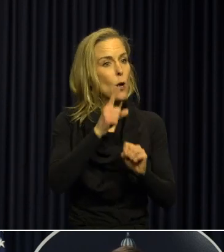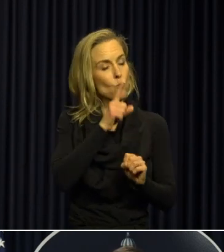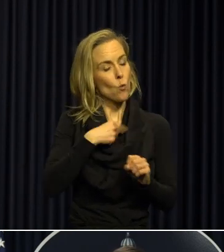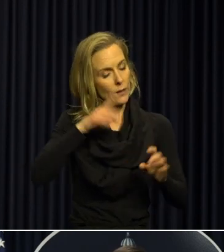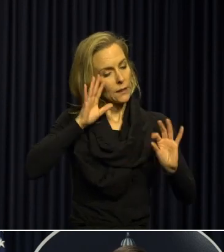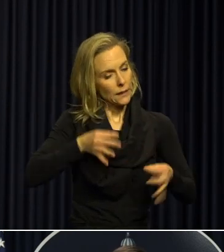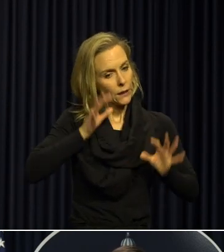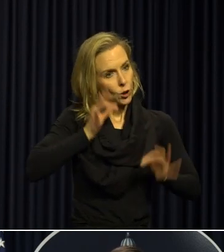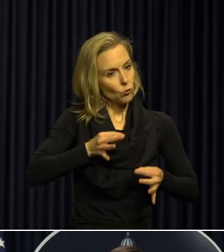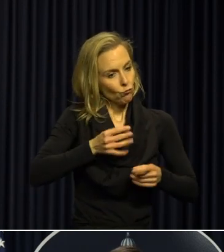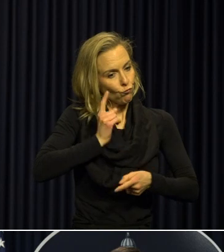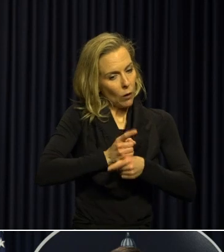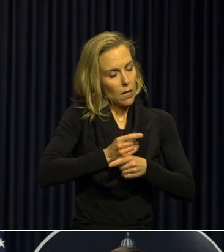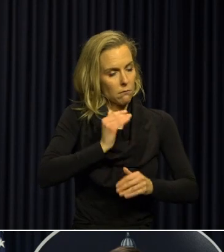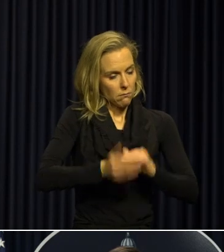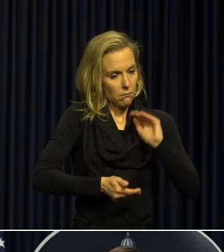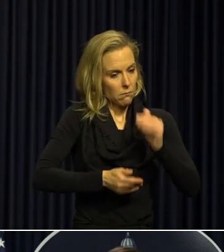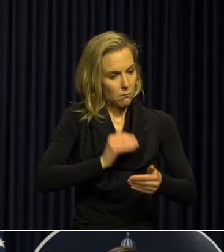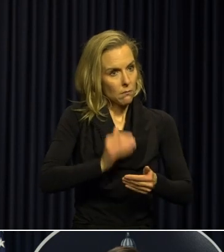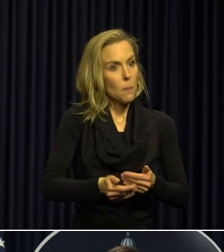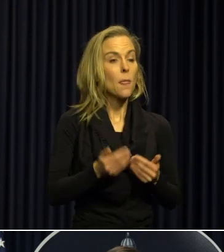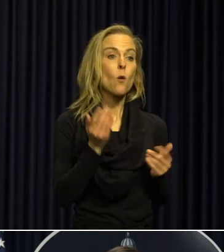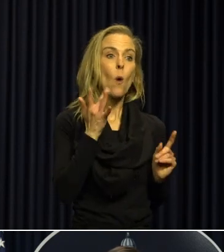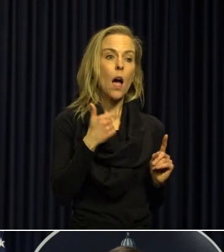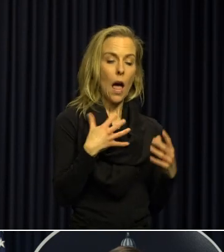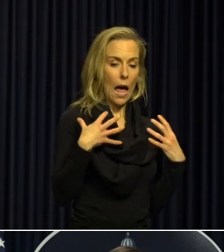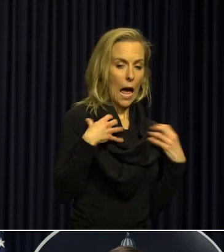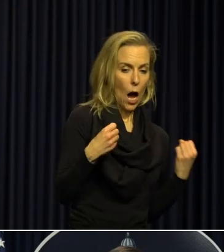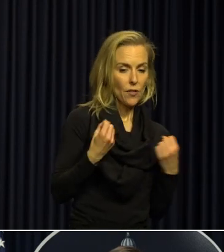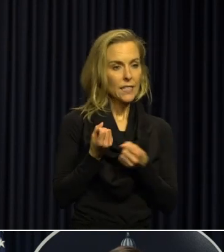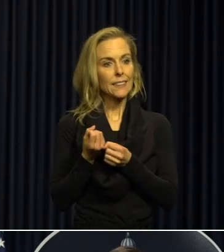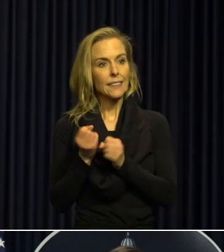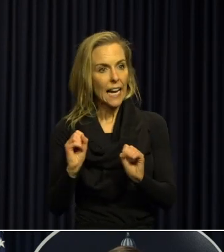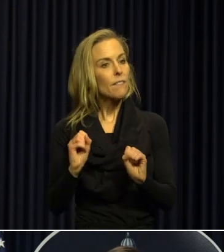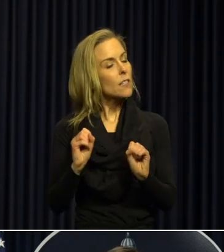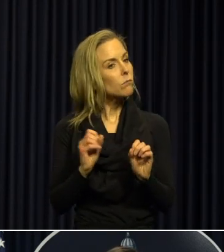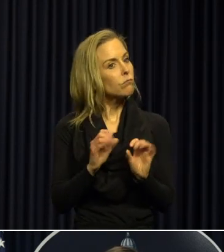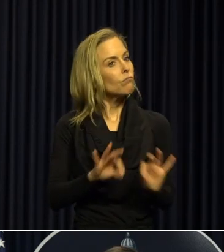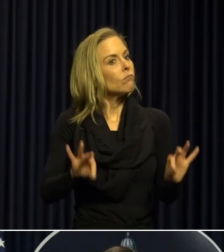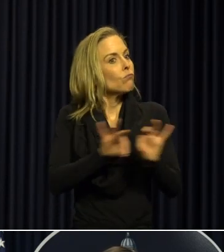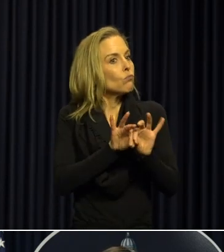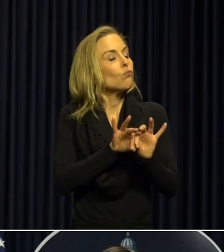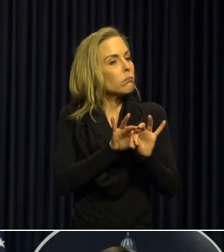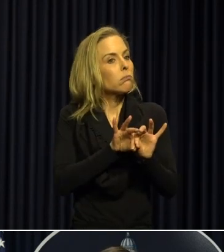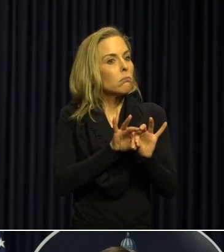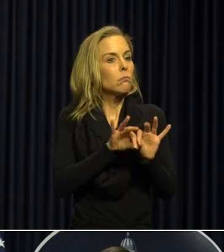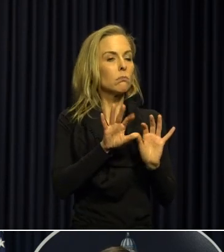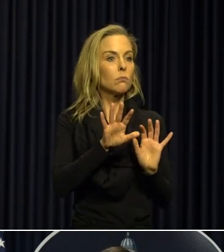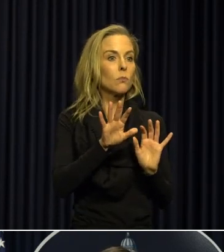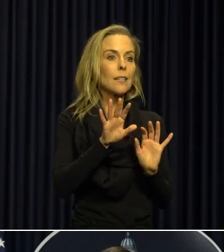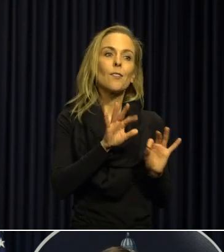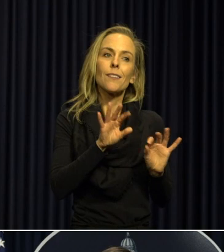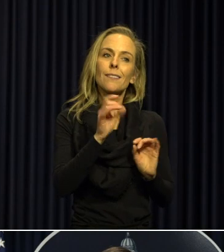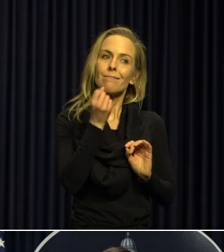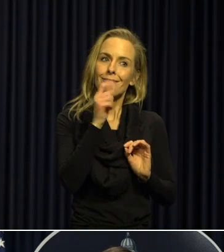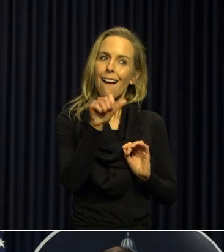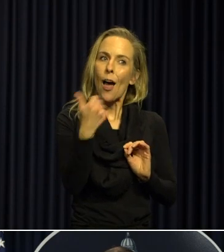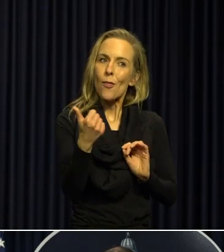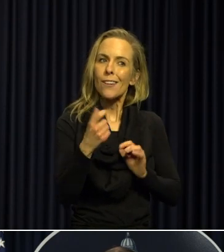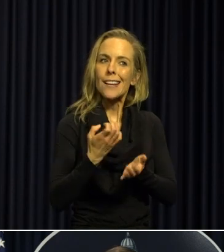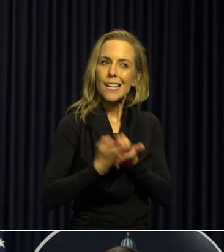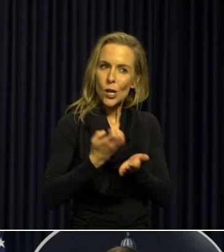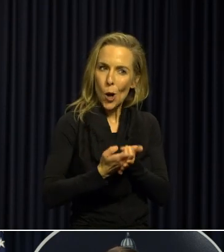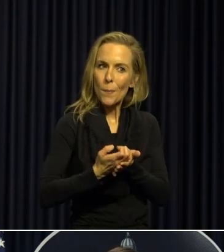right. It is in both our health and safety interest, but also in our economic interest.